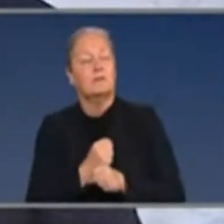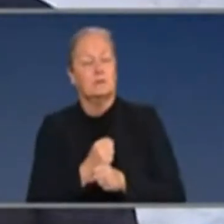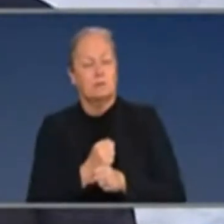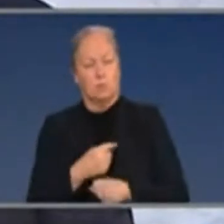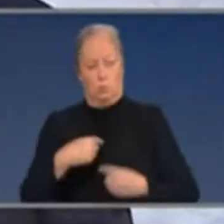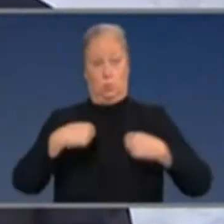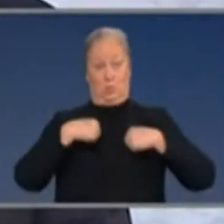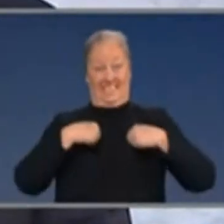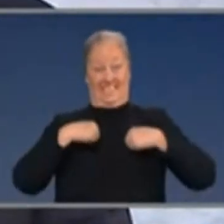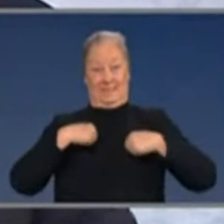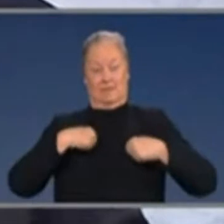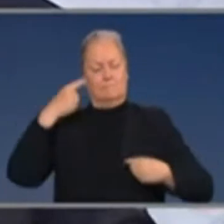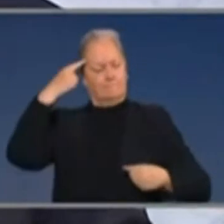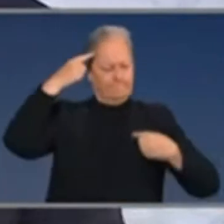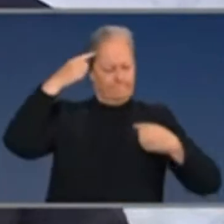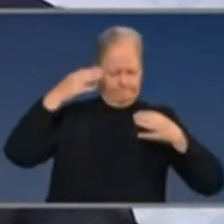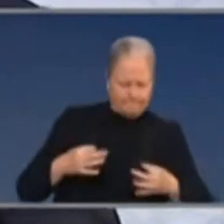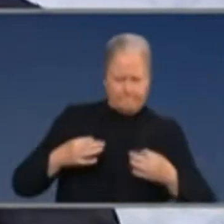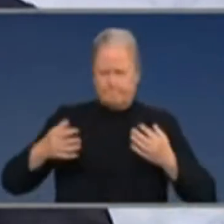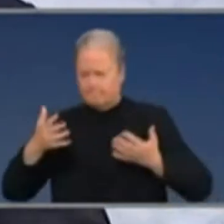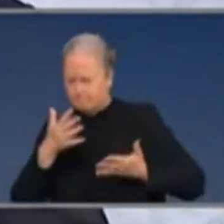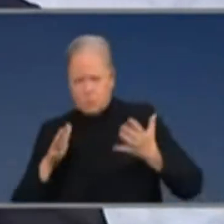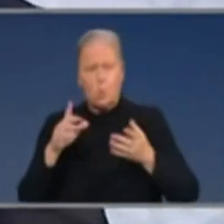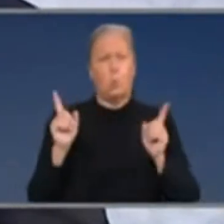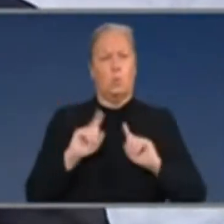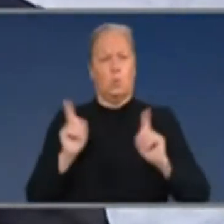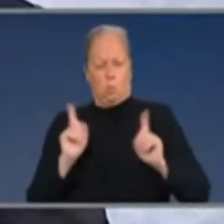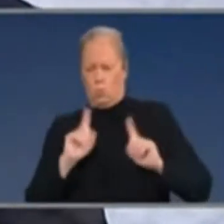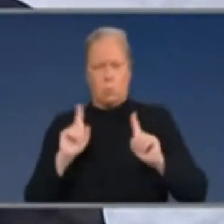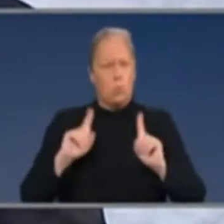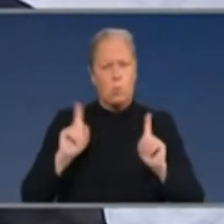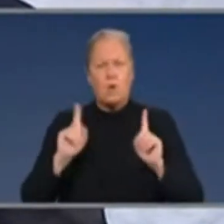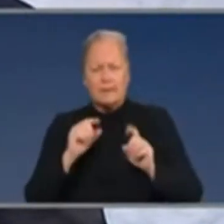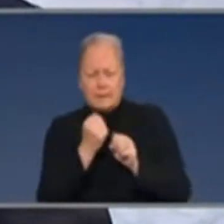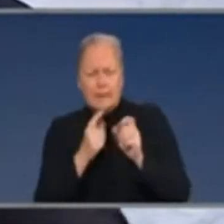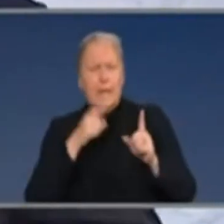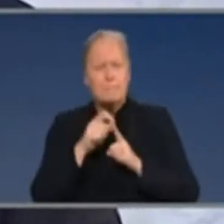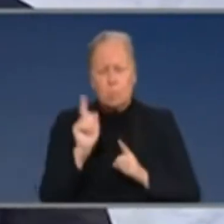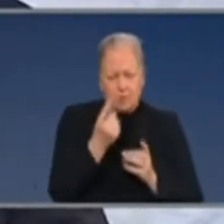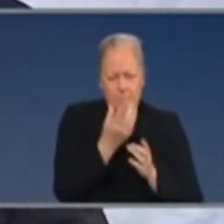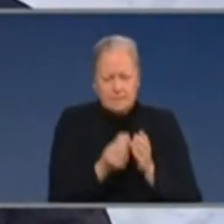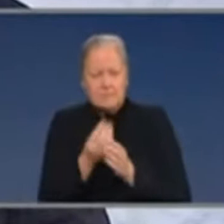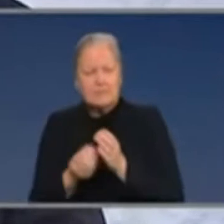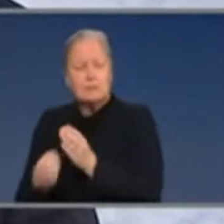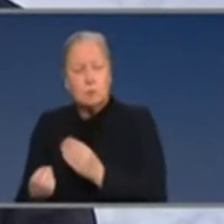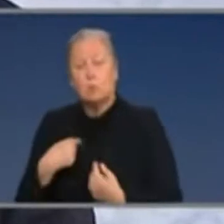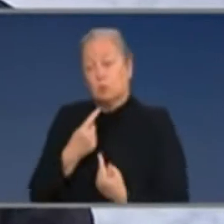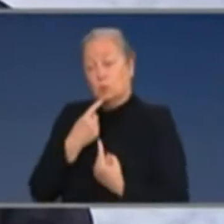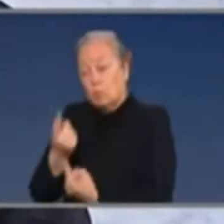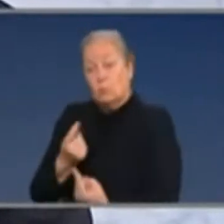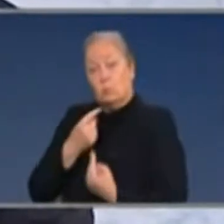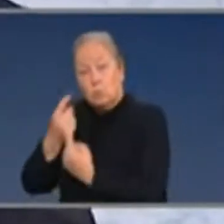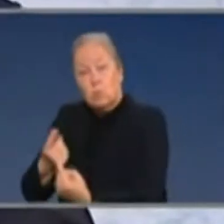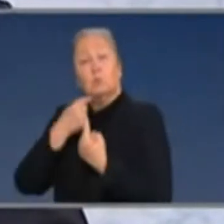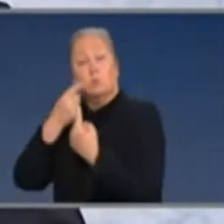decided what the gap is. We didn't look at the gap through the eyes of Indigenous Australians. We told Indigenous Australians what